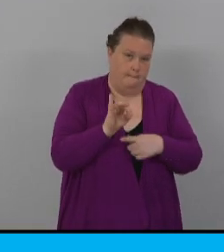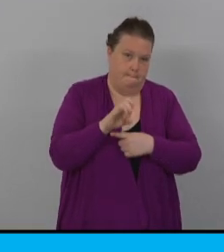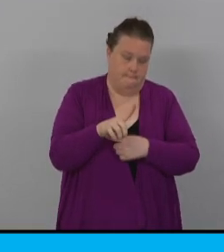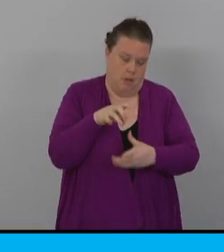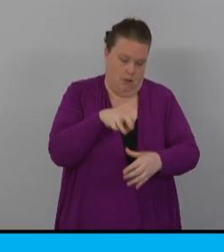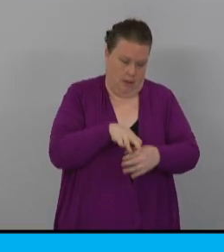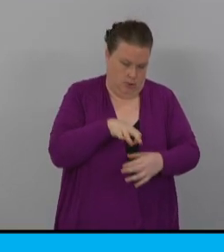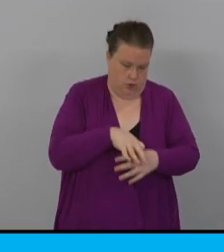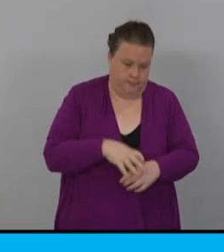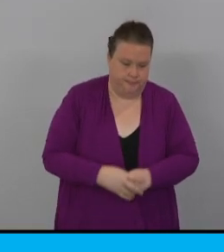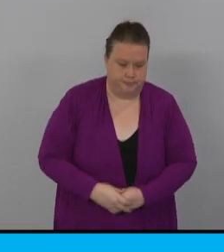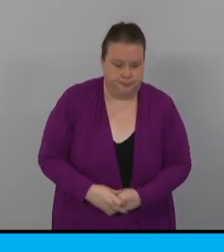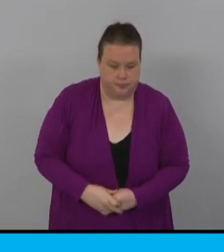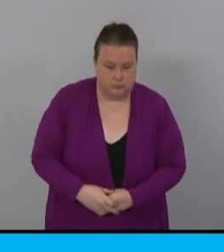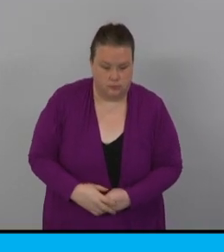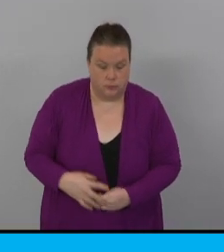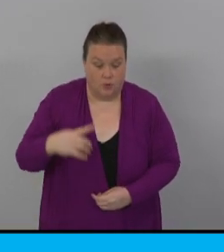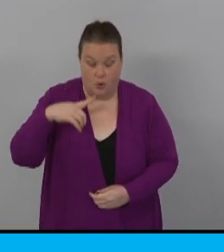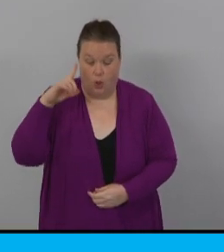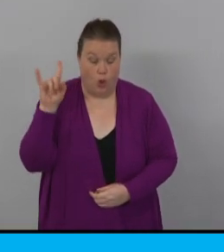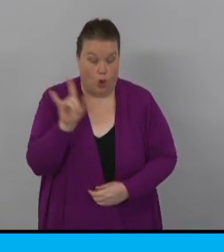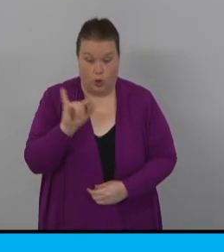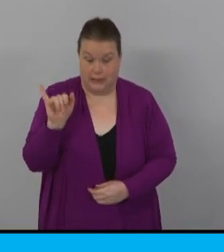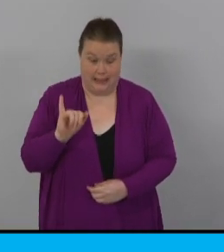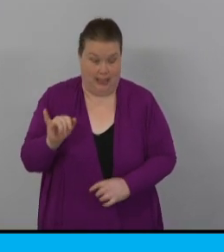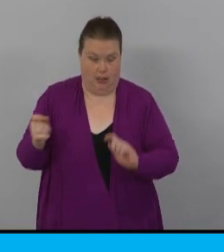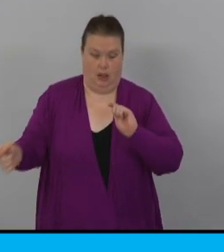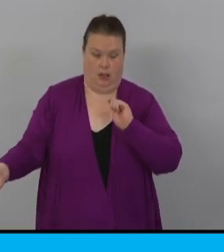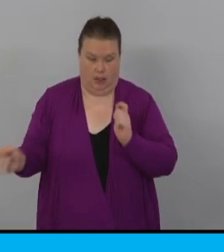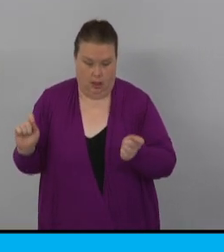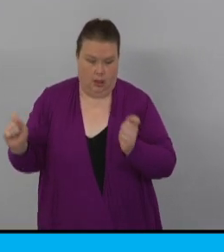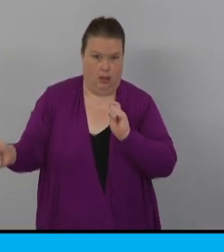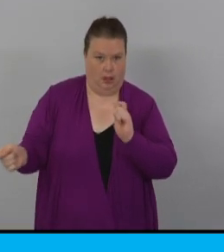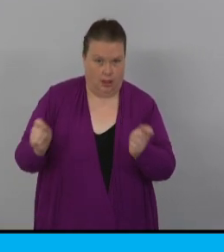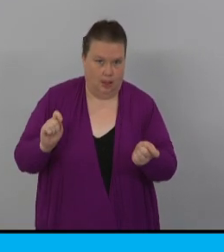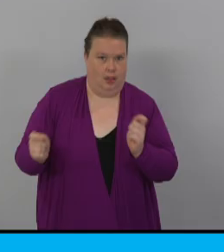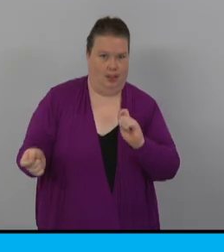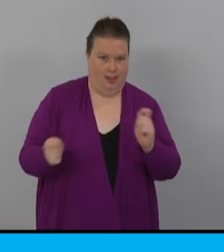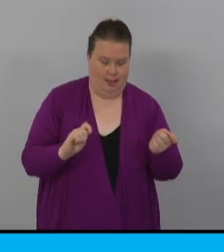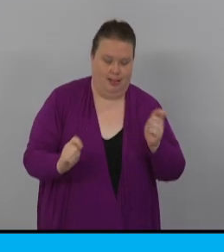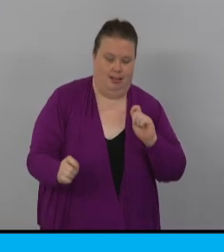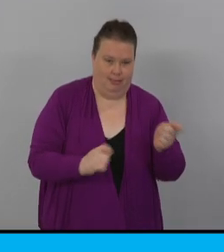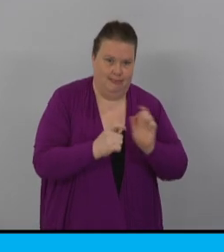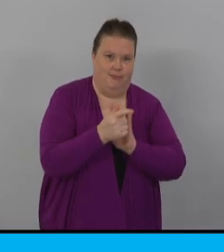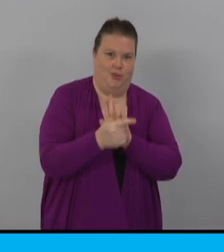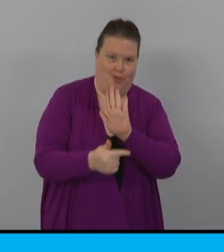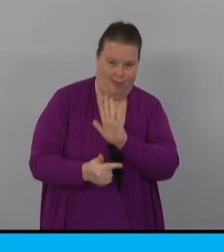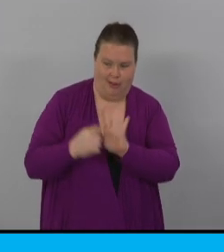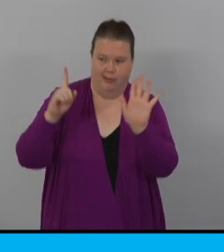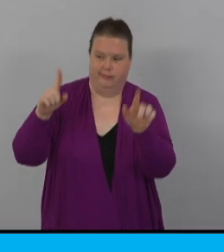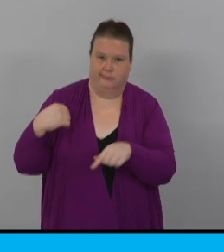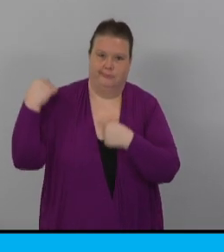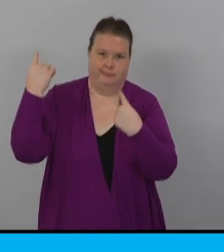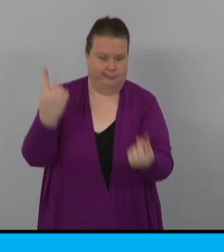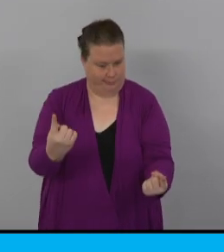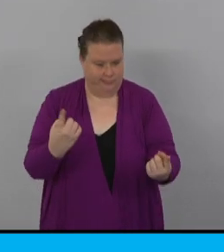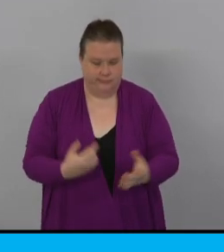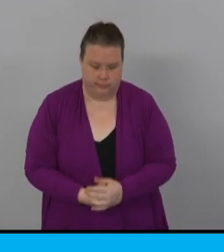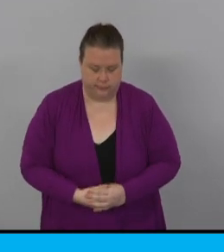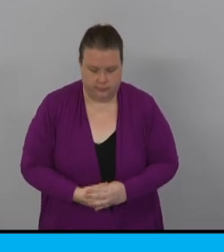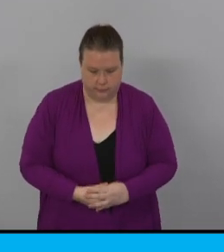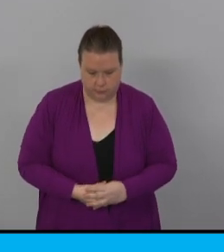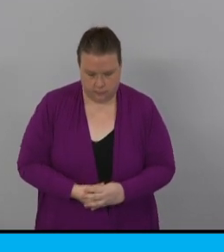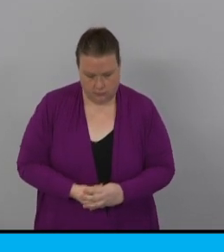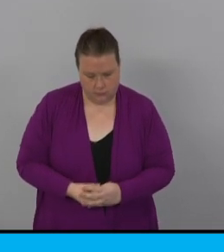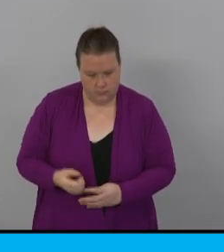So here is what that looks like with all these changes in the law that we've had over the years. We go back